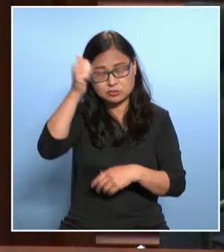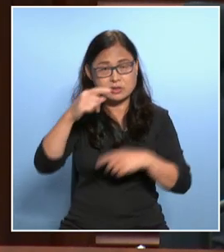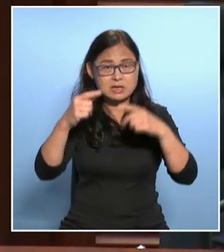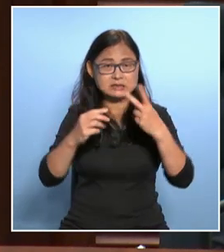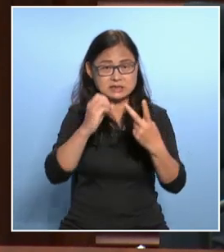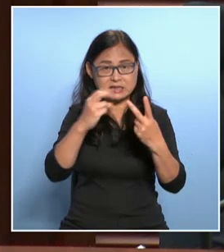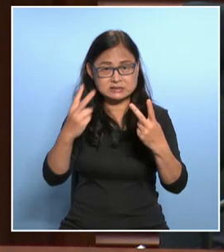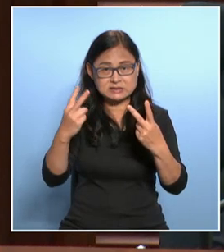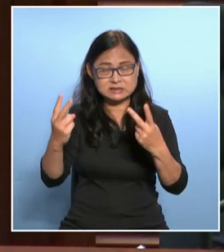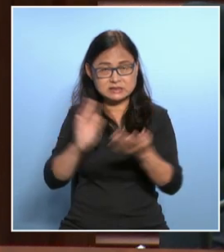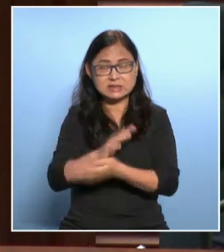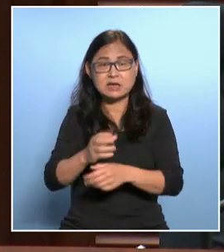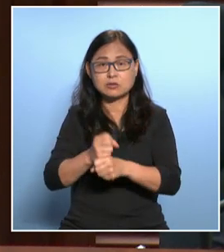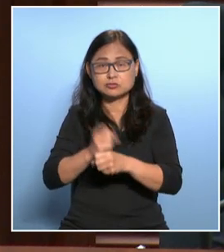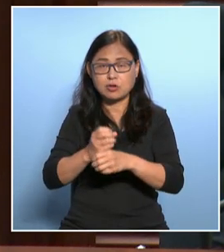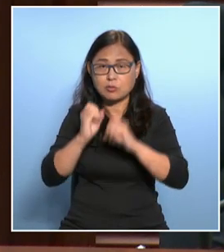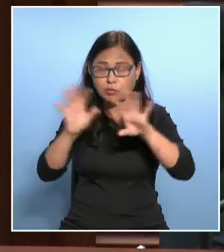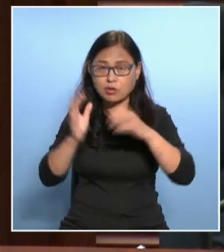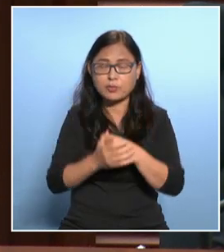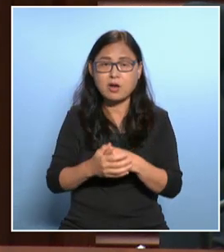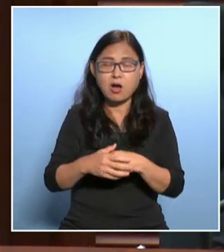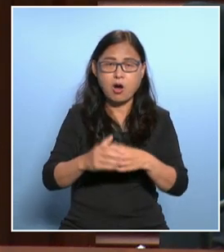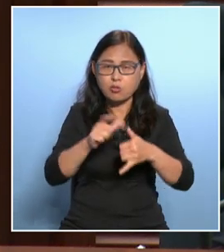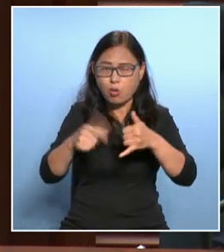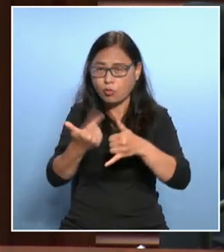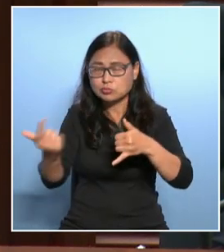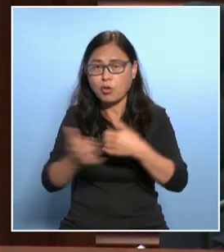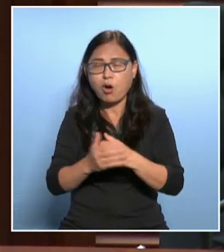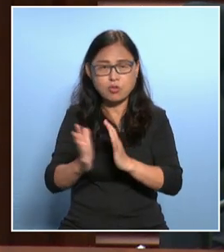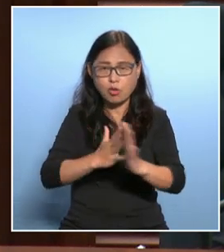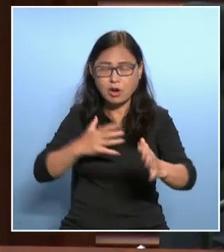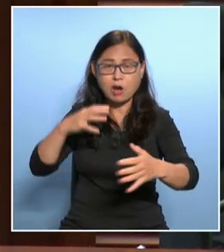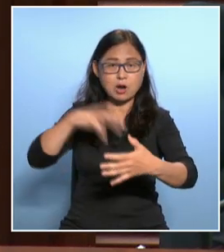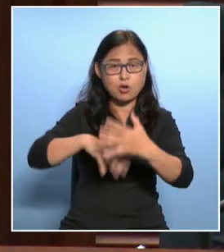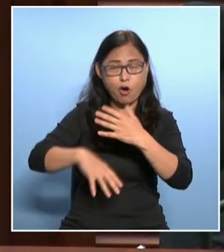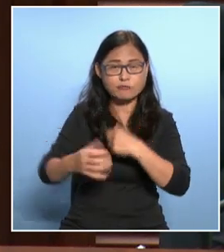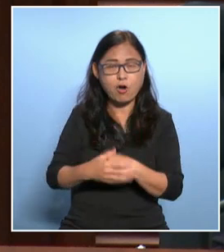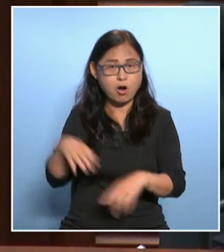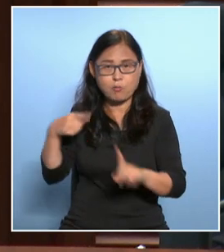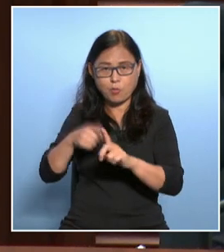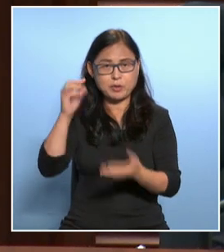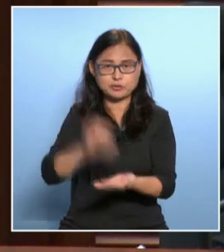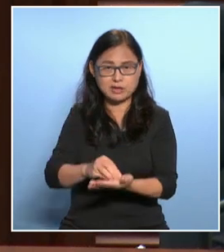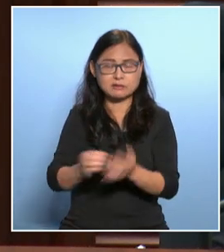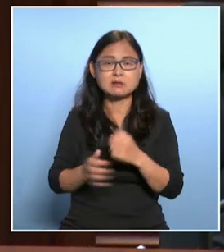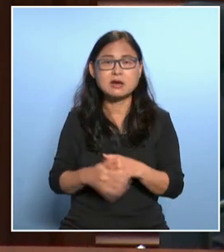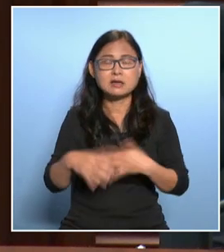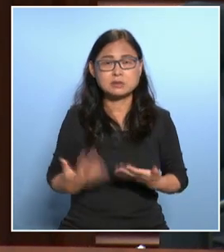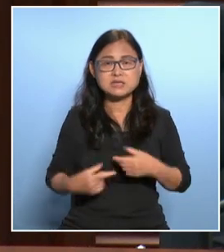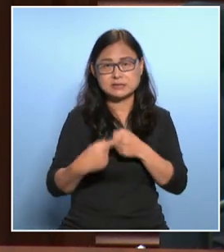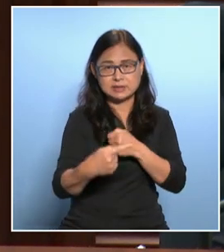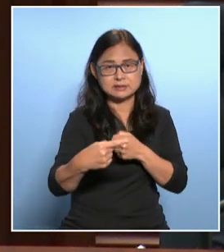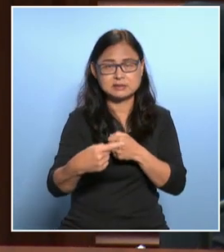monitor the waiting time for SOPCs, in his policy address,